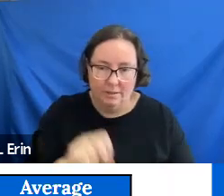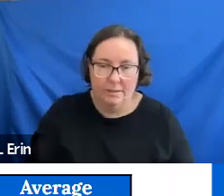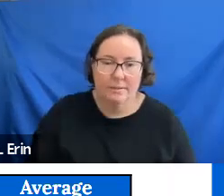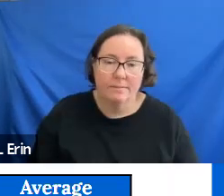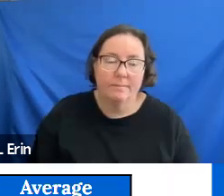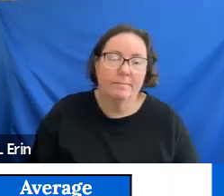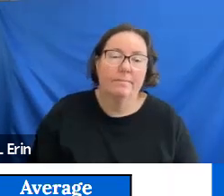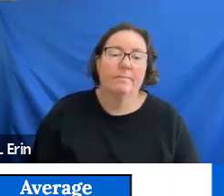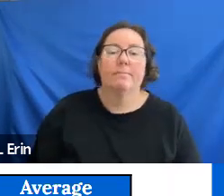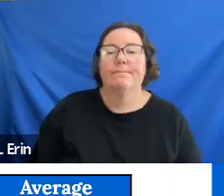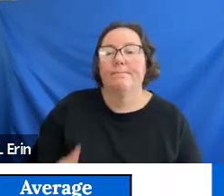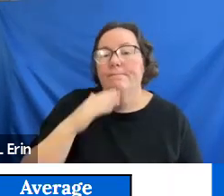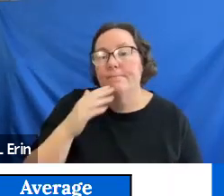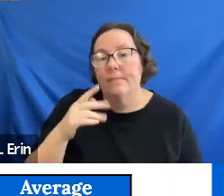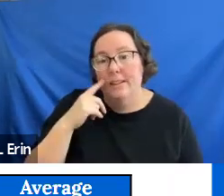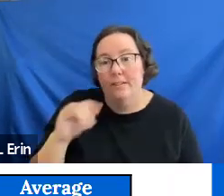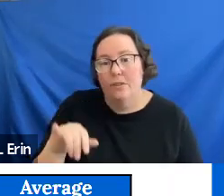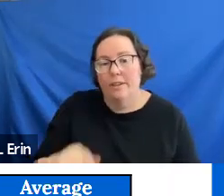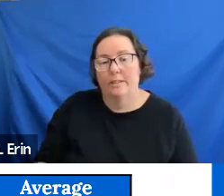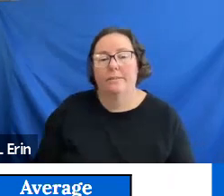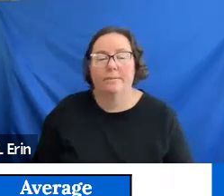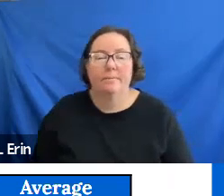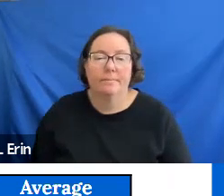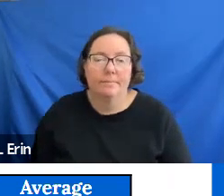Dr. Thank you. Thank you for that,